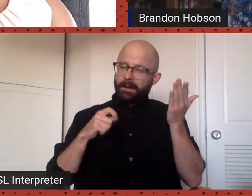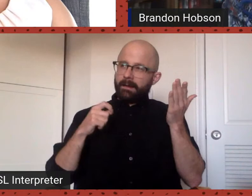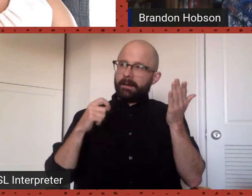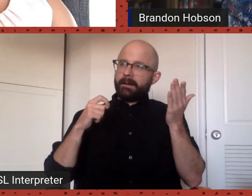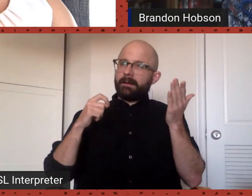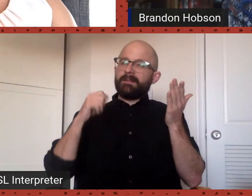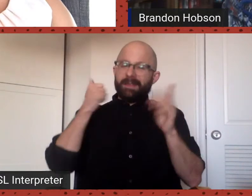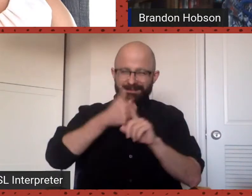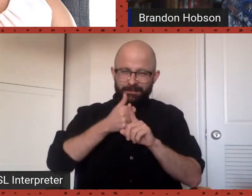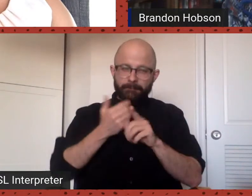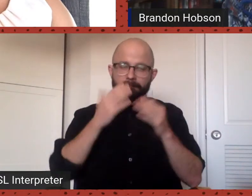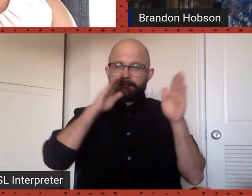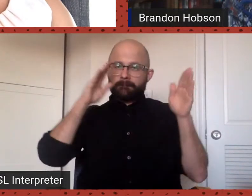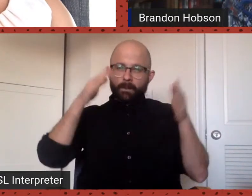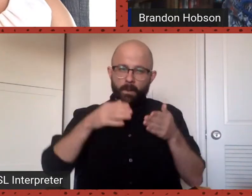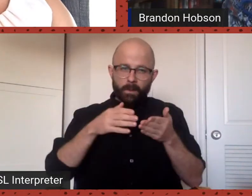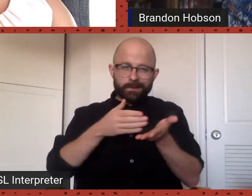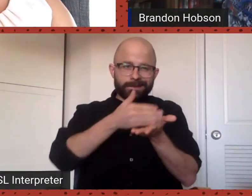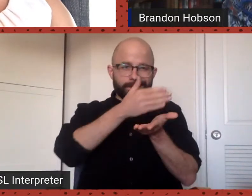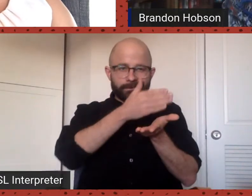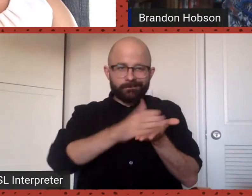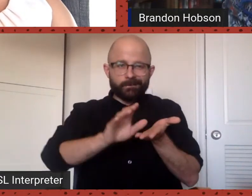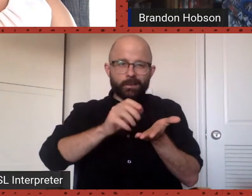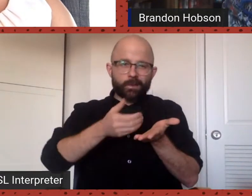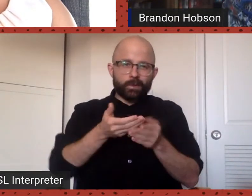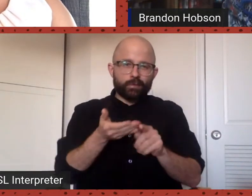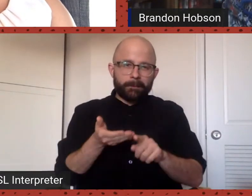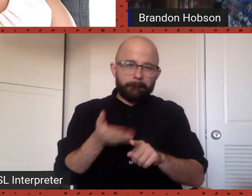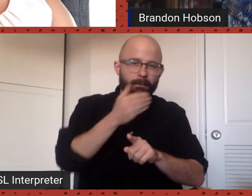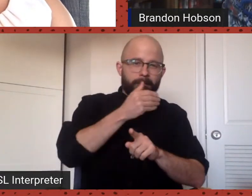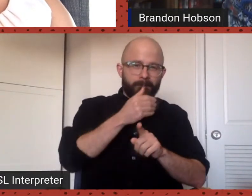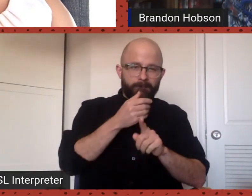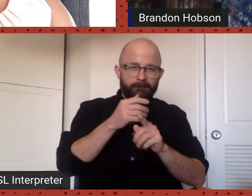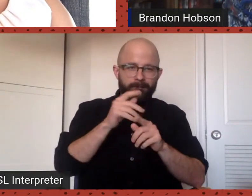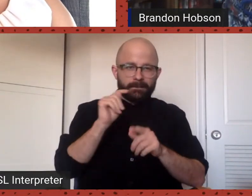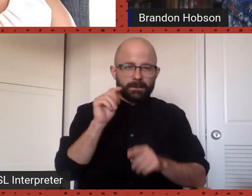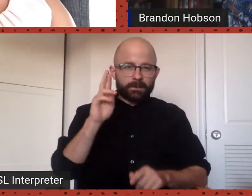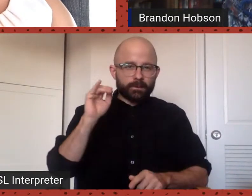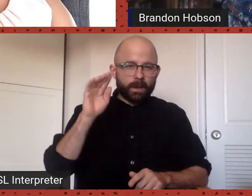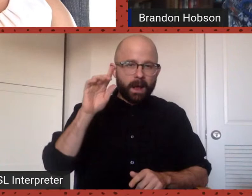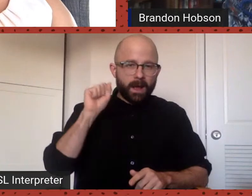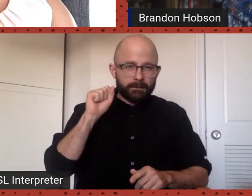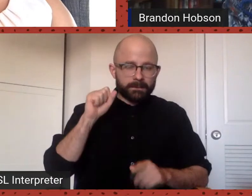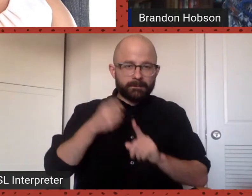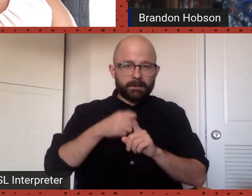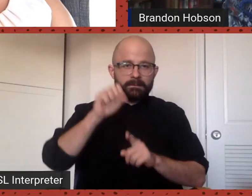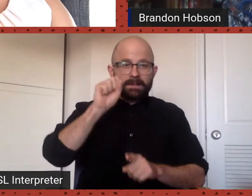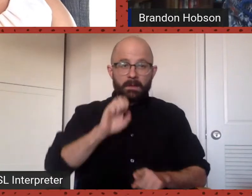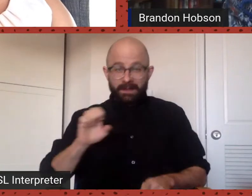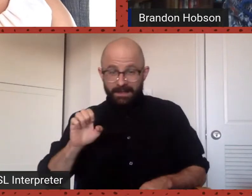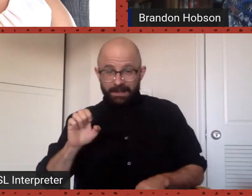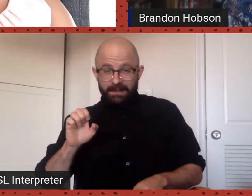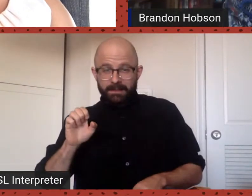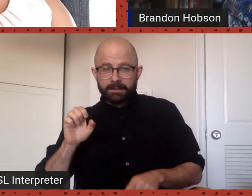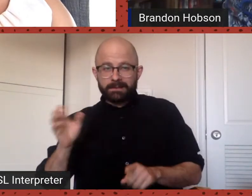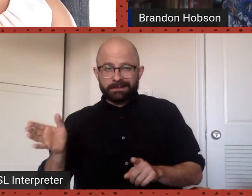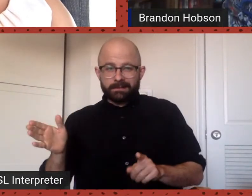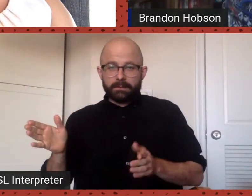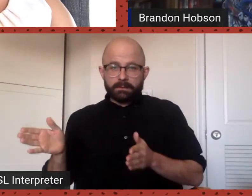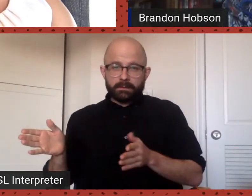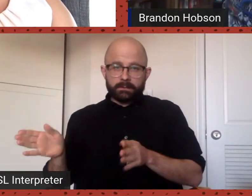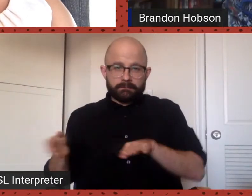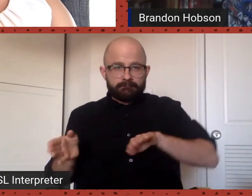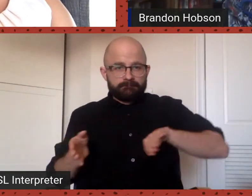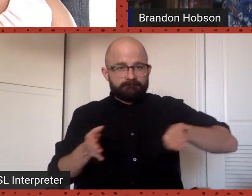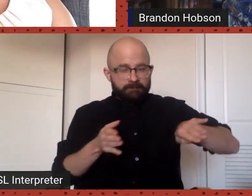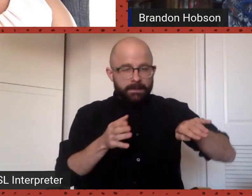on the removal of the tribes from the southeast to Indian Territory, which is